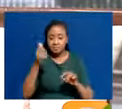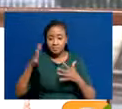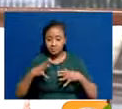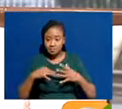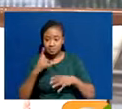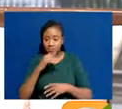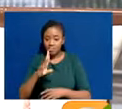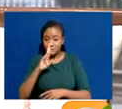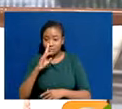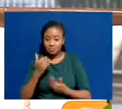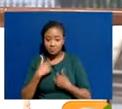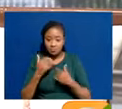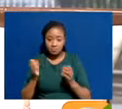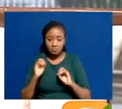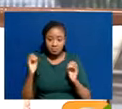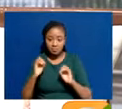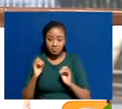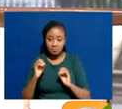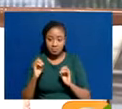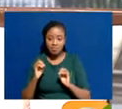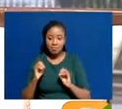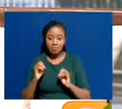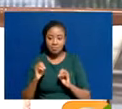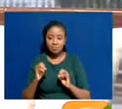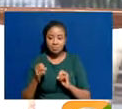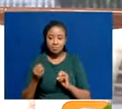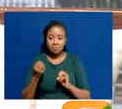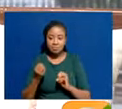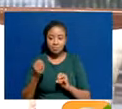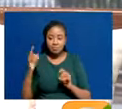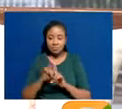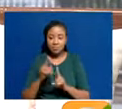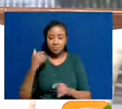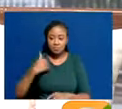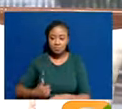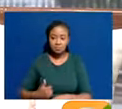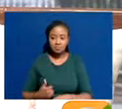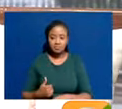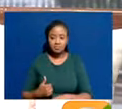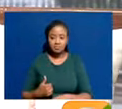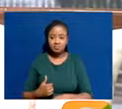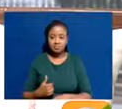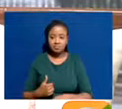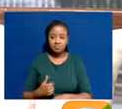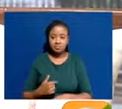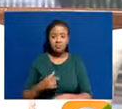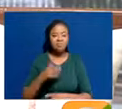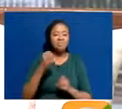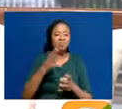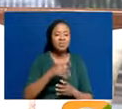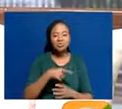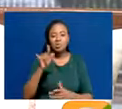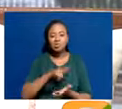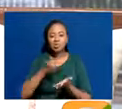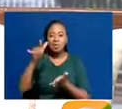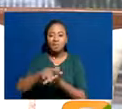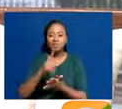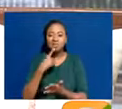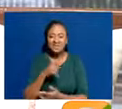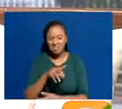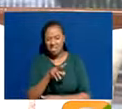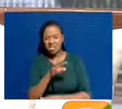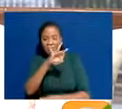meters in their cabs. So you have a metered cab. So that even as a passenger, you don't think, you just like, okay, how much to the airport? He looks at you and says